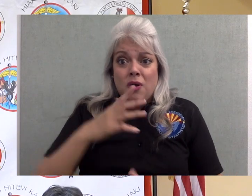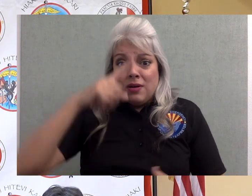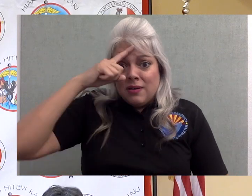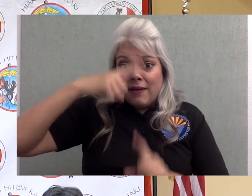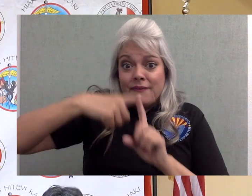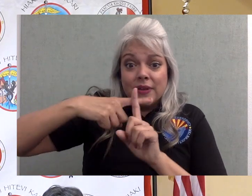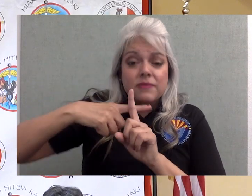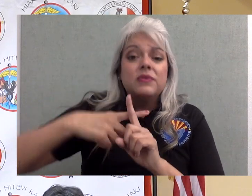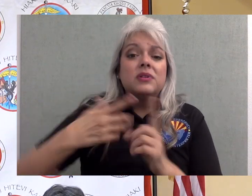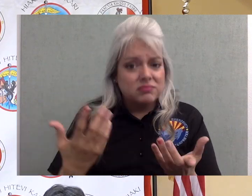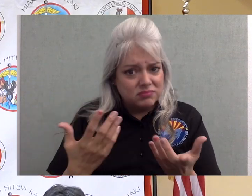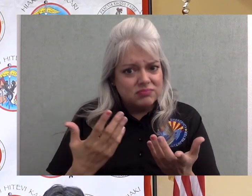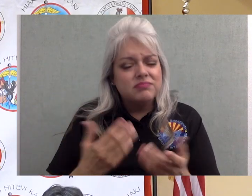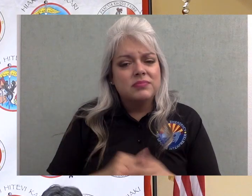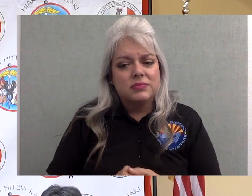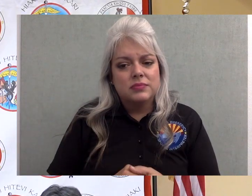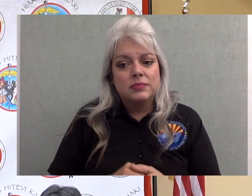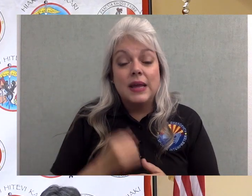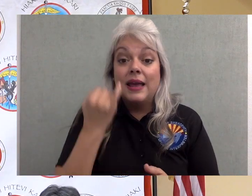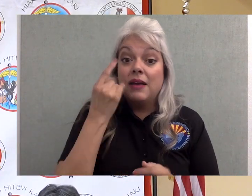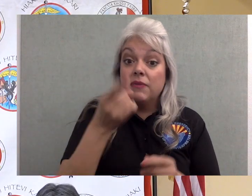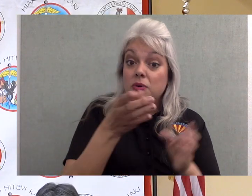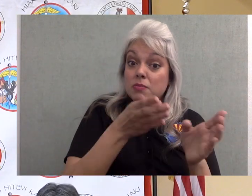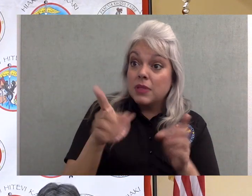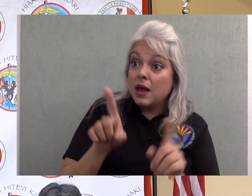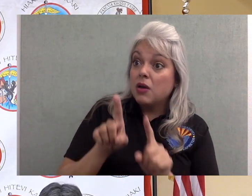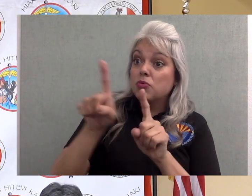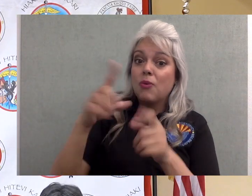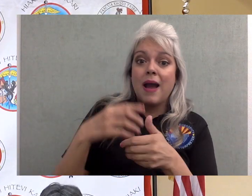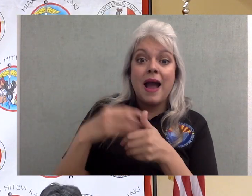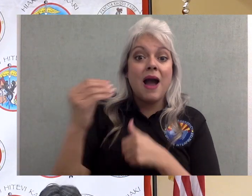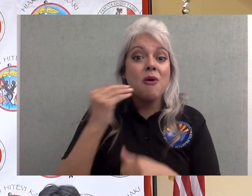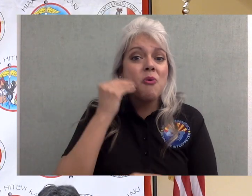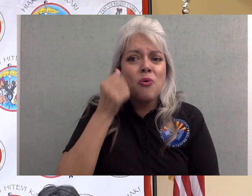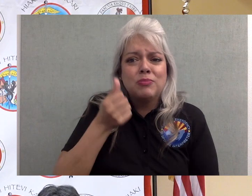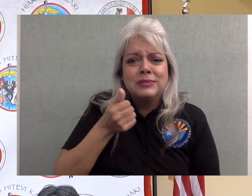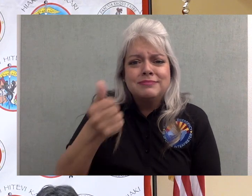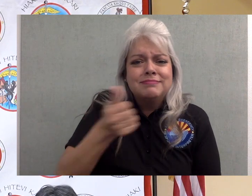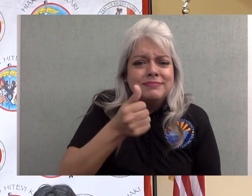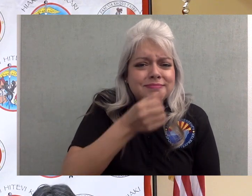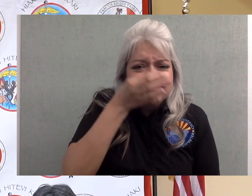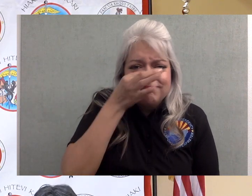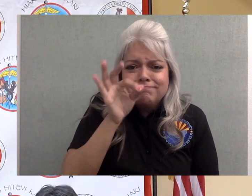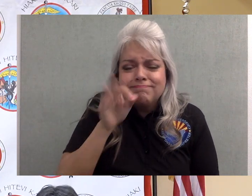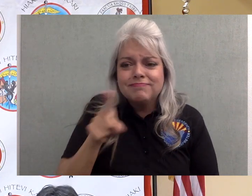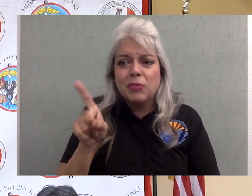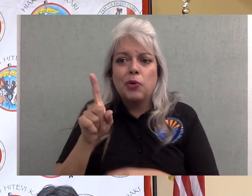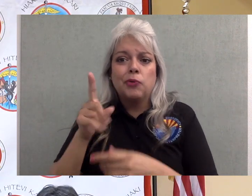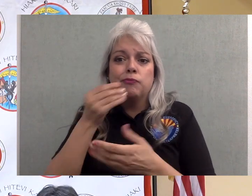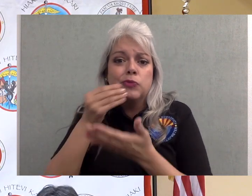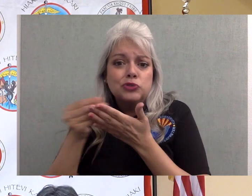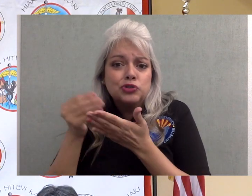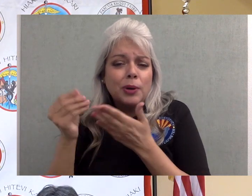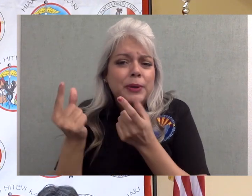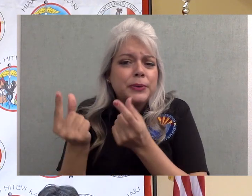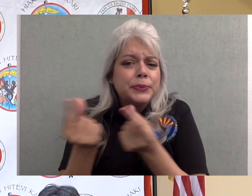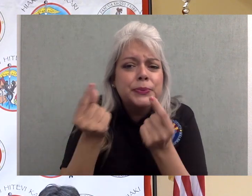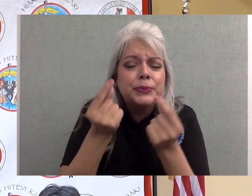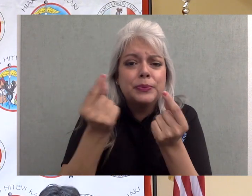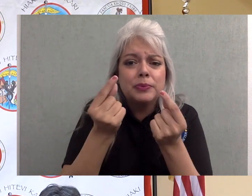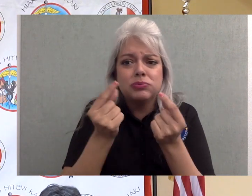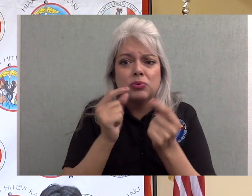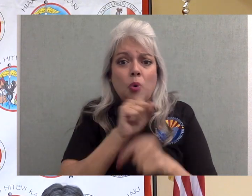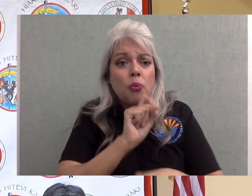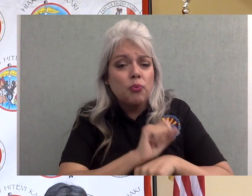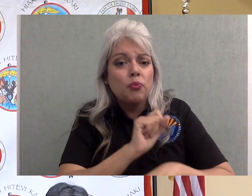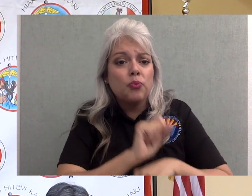Especially important if you're running essential errands, going to and from your house or your workplace, settings where it may be difficult to keep a